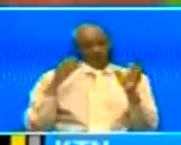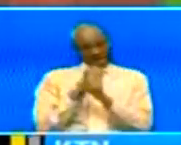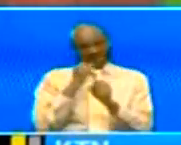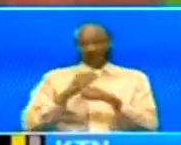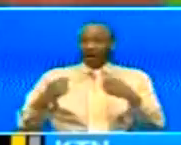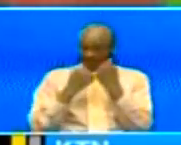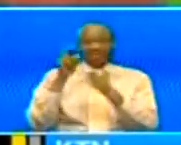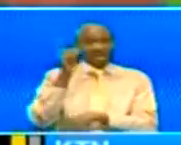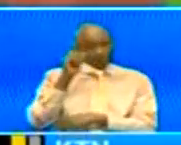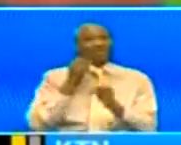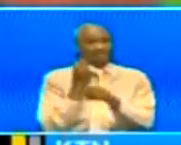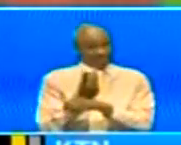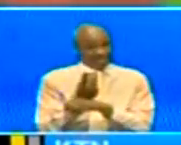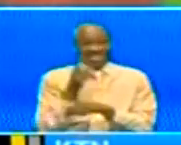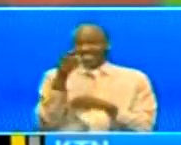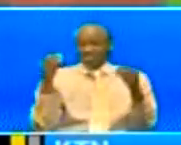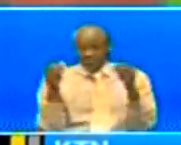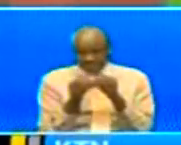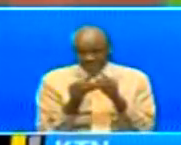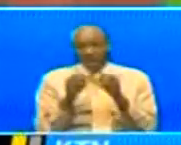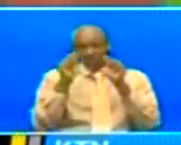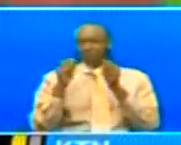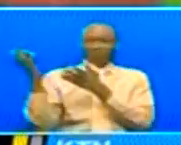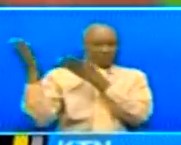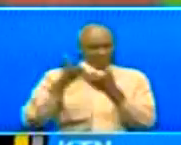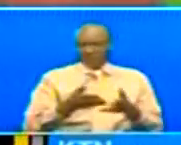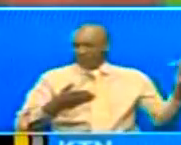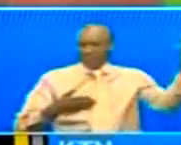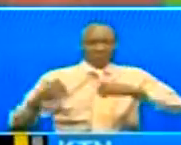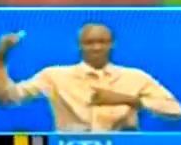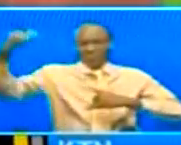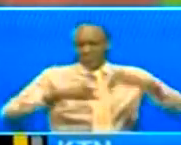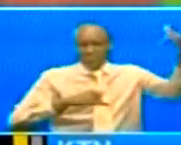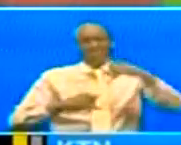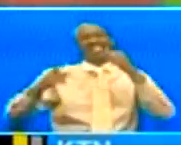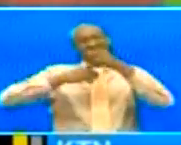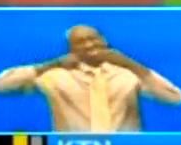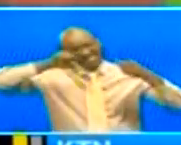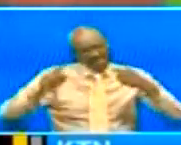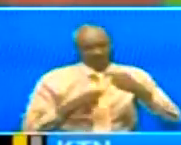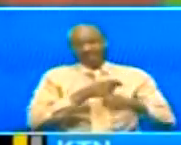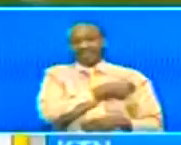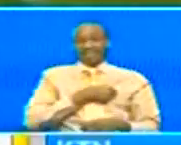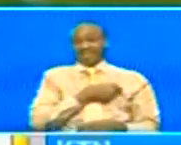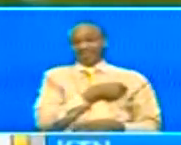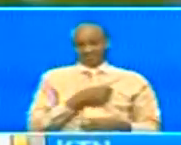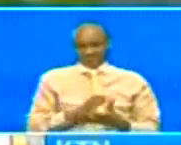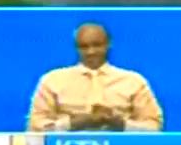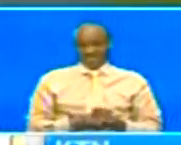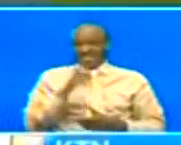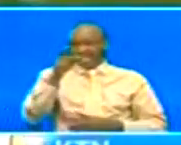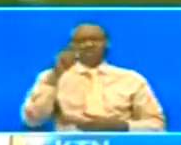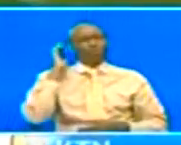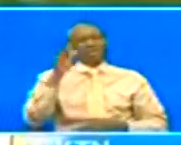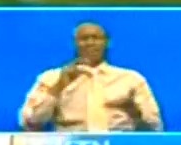in December, a meeting that will bring into the city at least 6,000 delegates. It